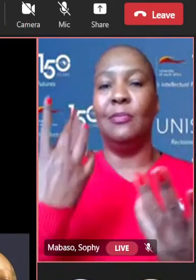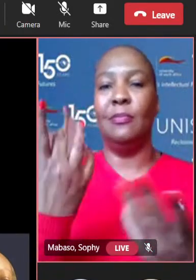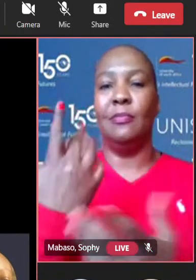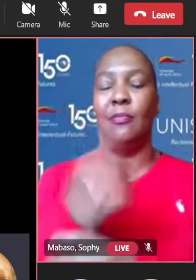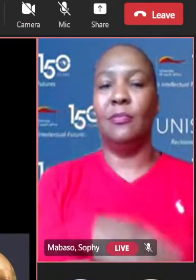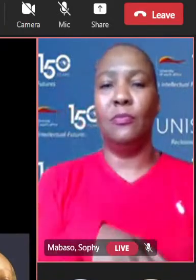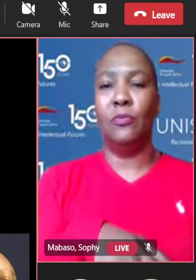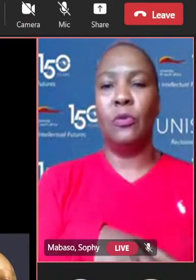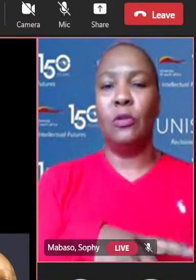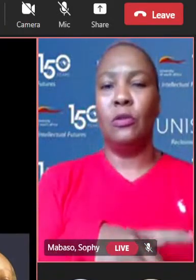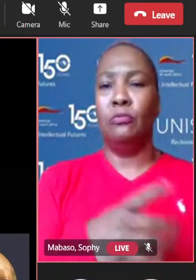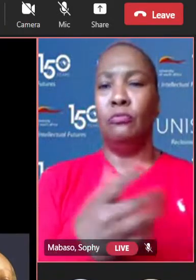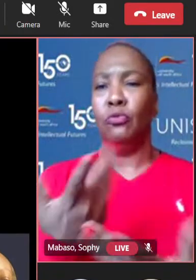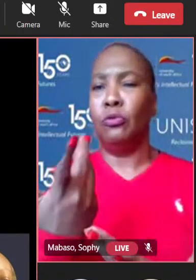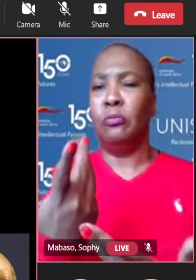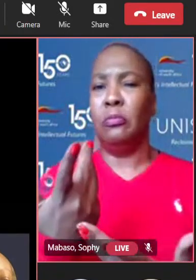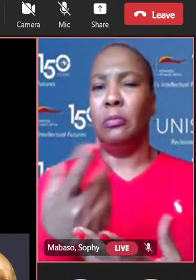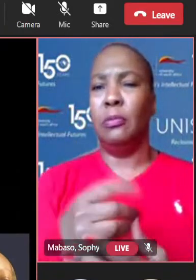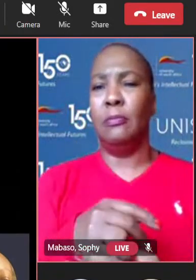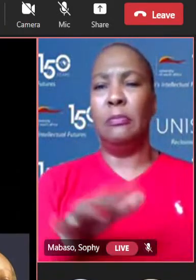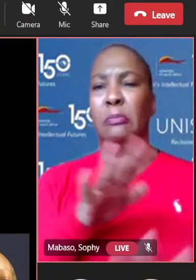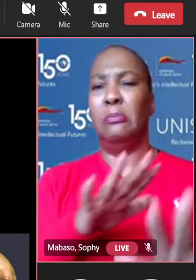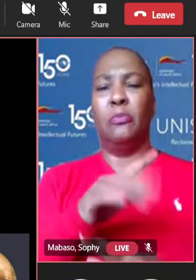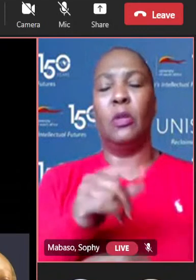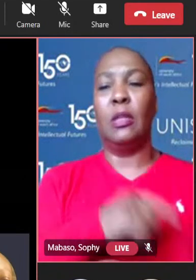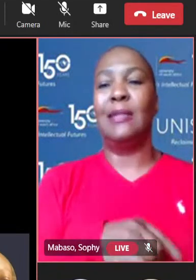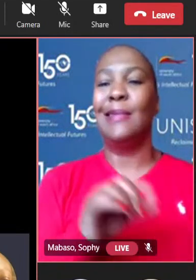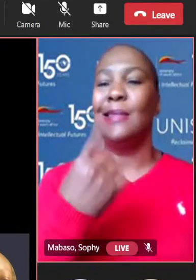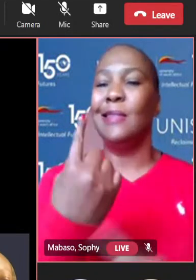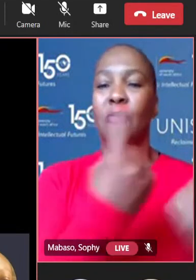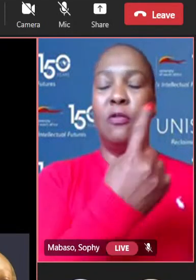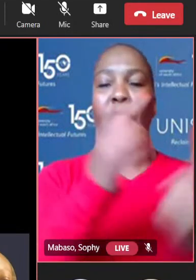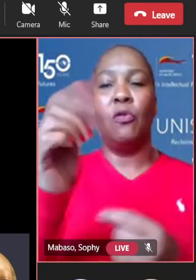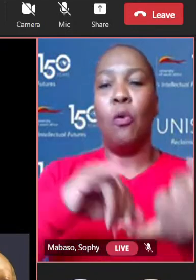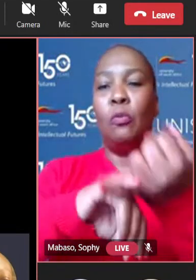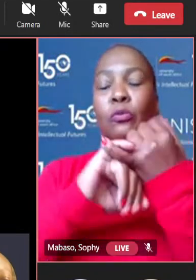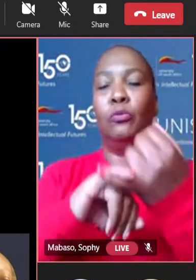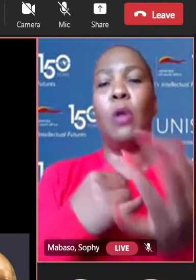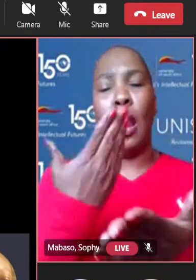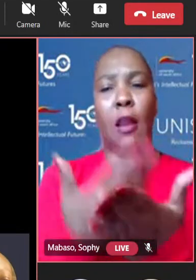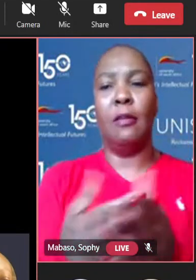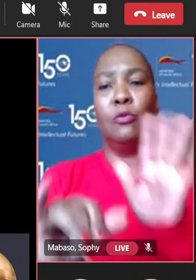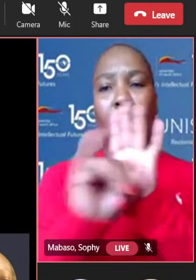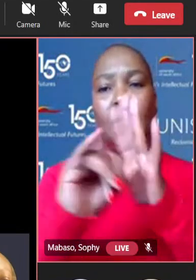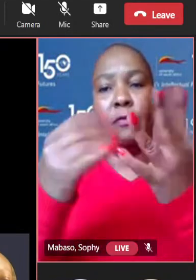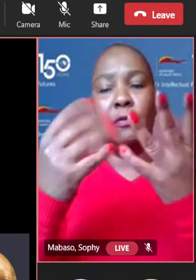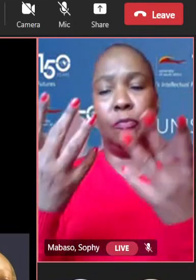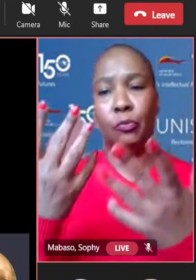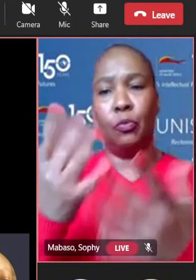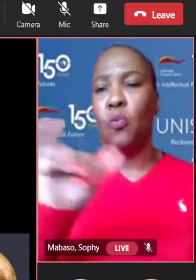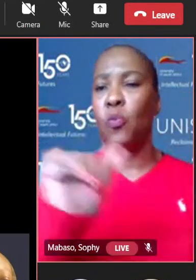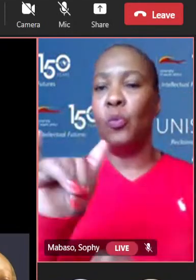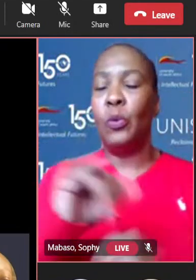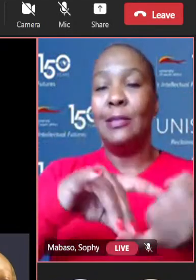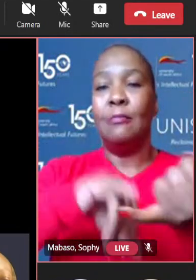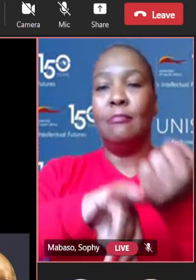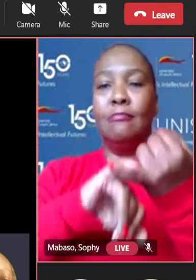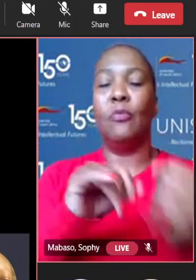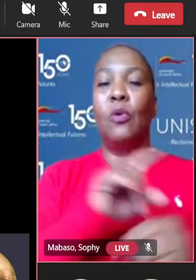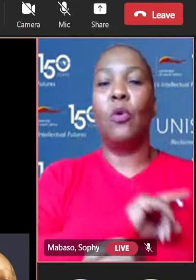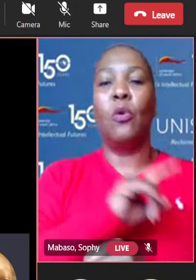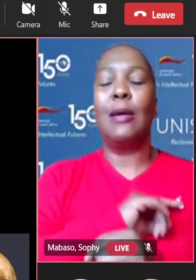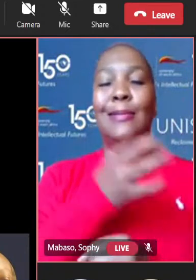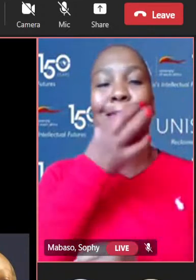be dismayed. It's for each of your modules. You will be able to identify which modules, because it states to